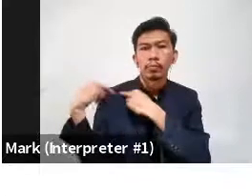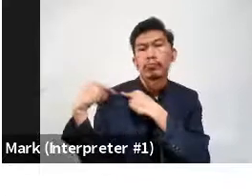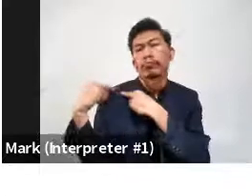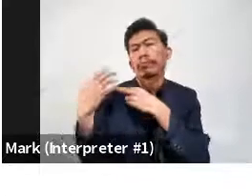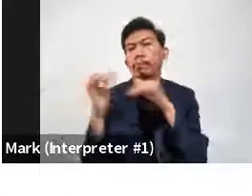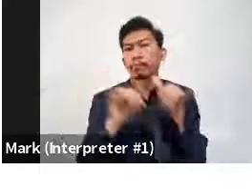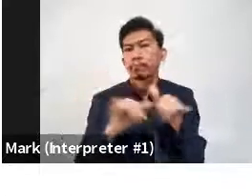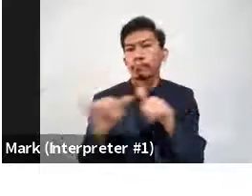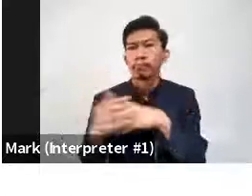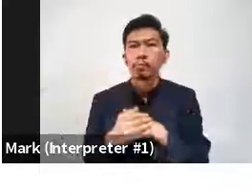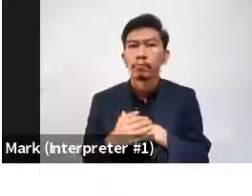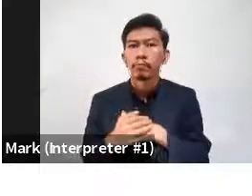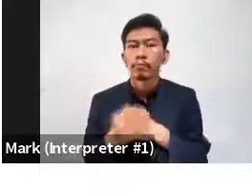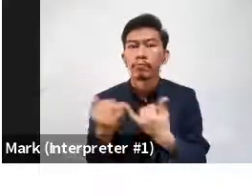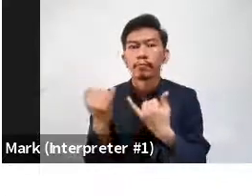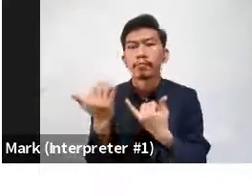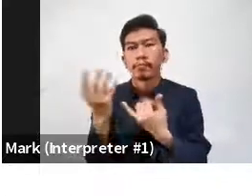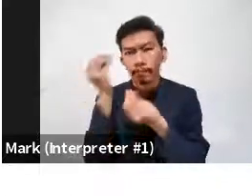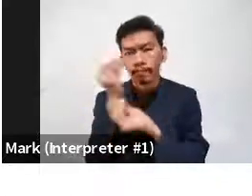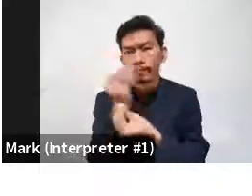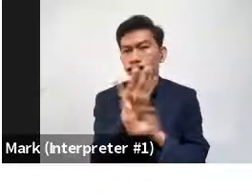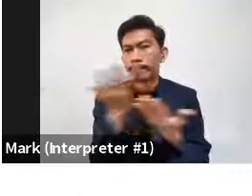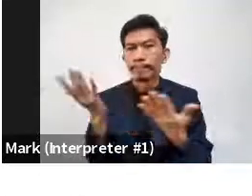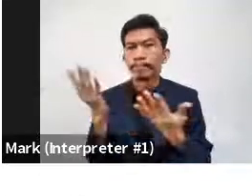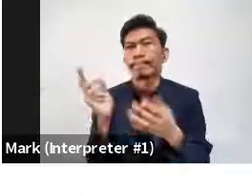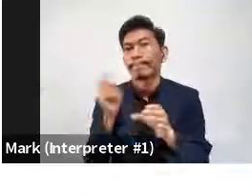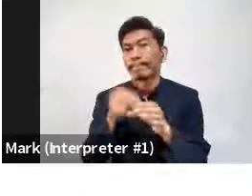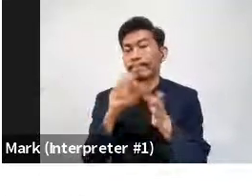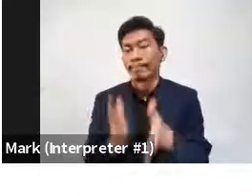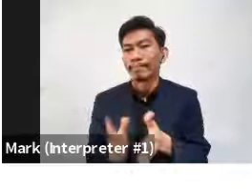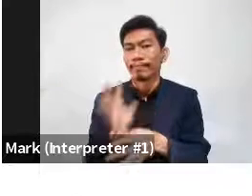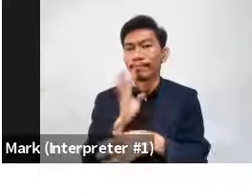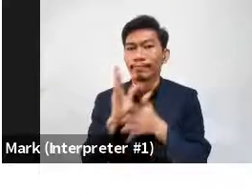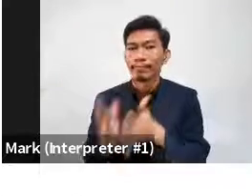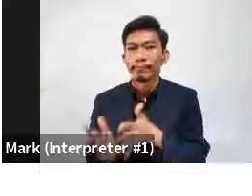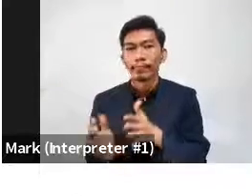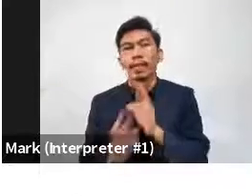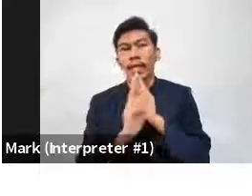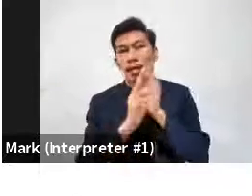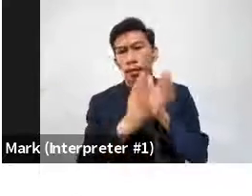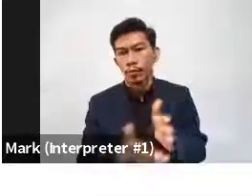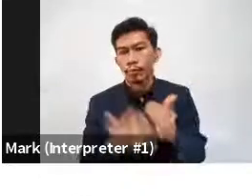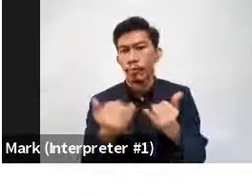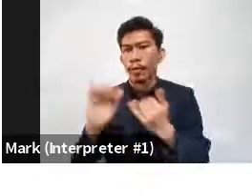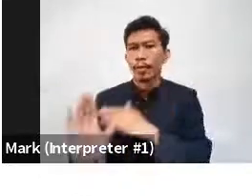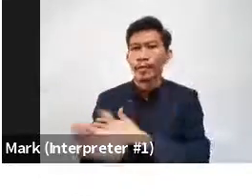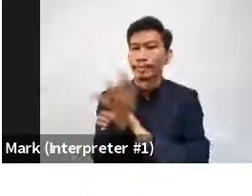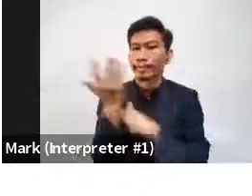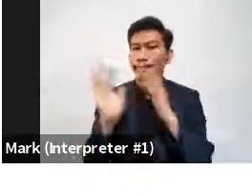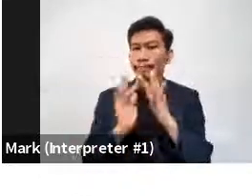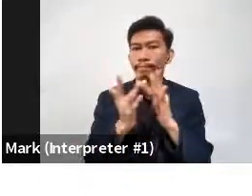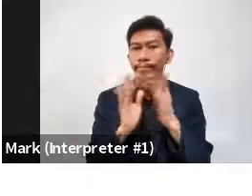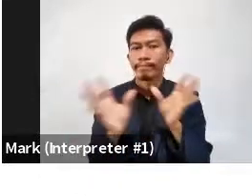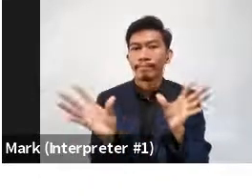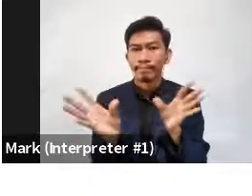these thoughts, participants, speakers, reactors to this morning's virtual town hall